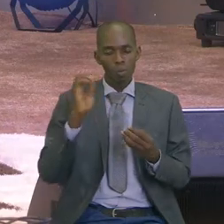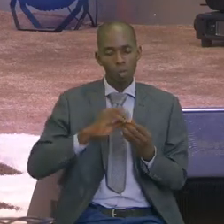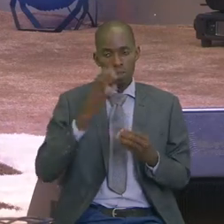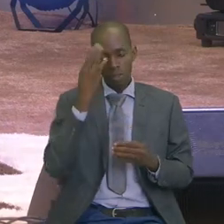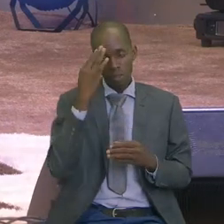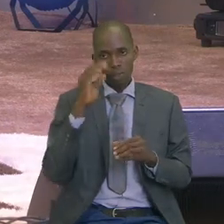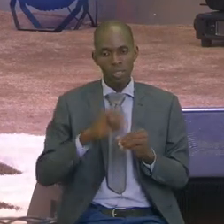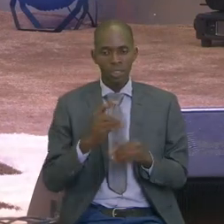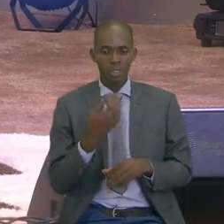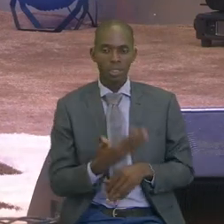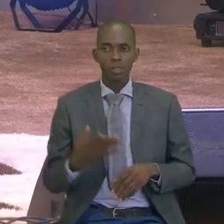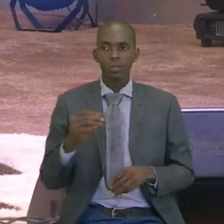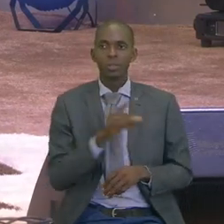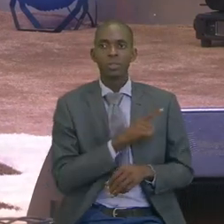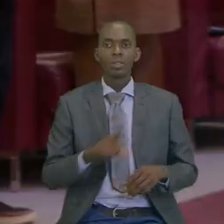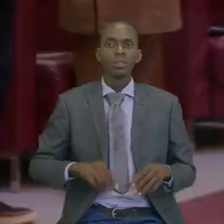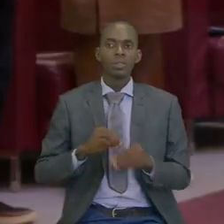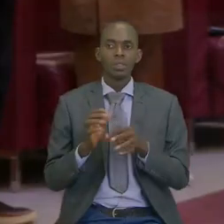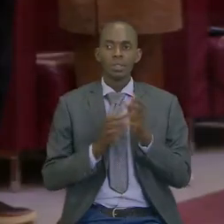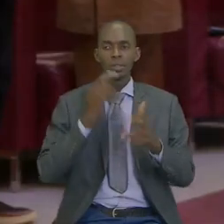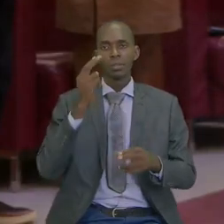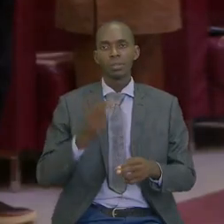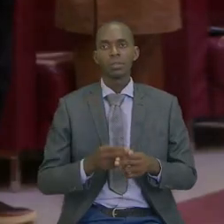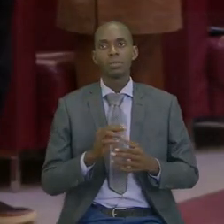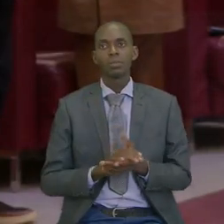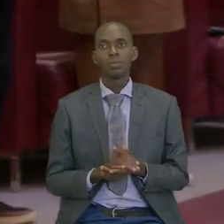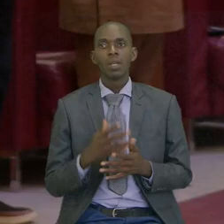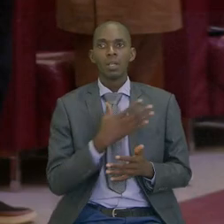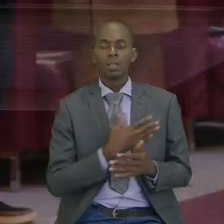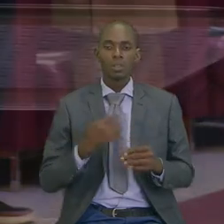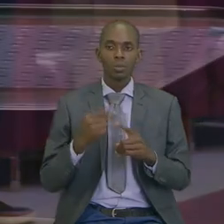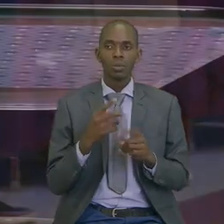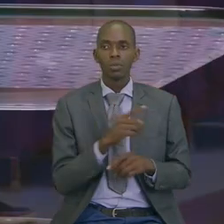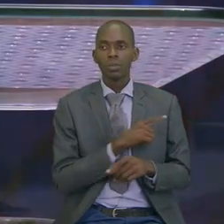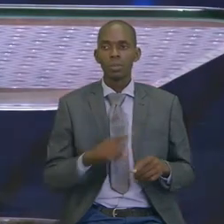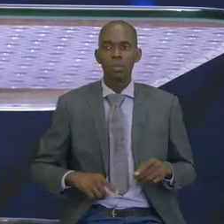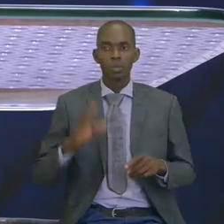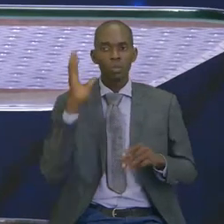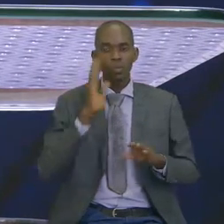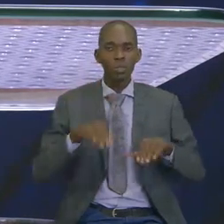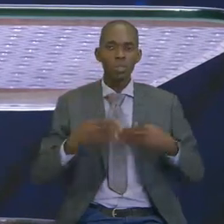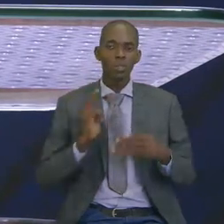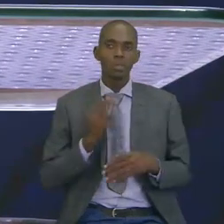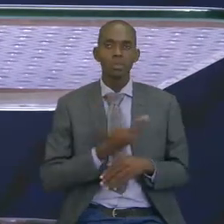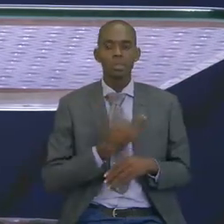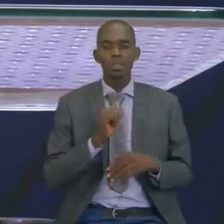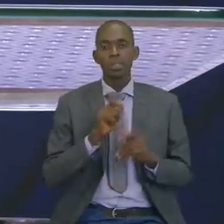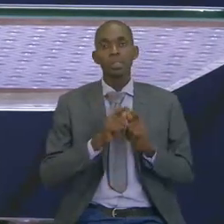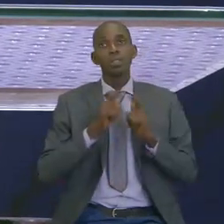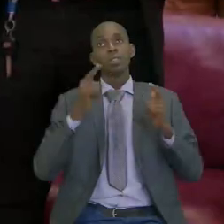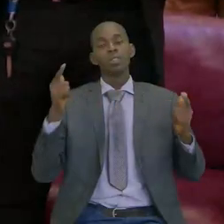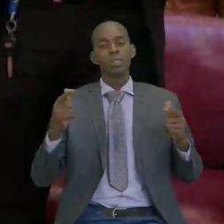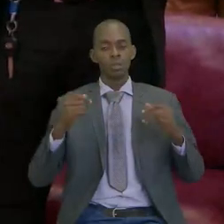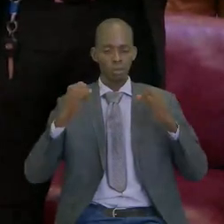things of the Lord in Jesus' name. And the Word of the Lord will give us a great and strong